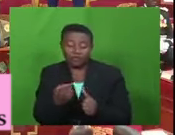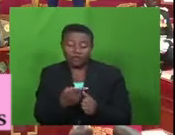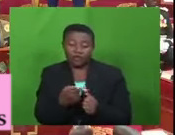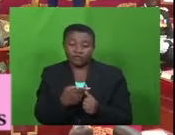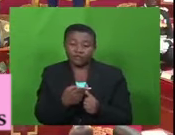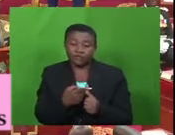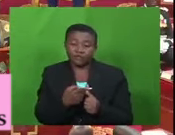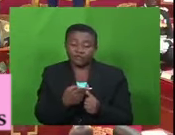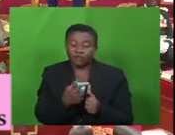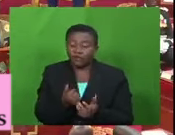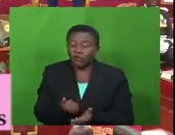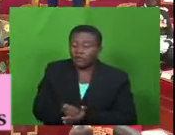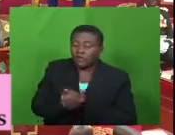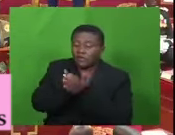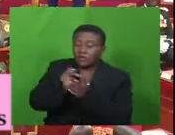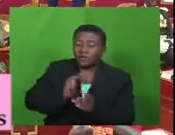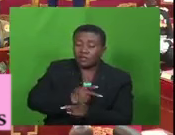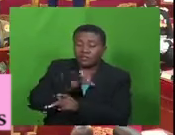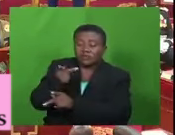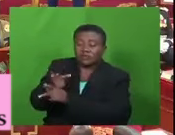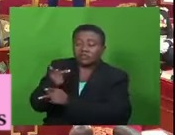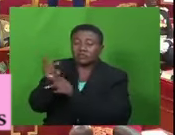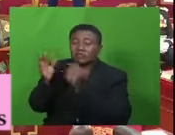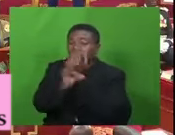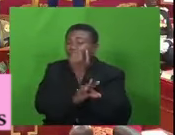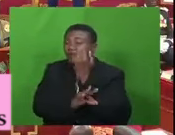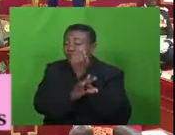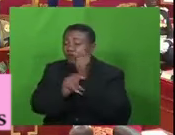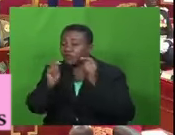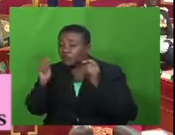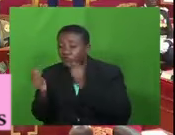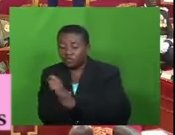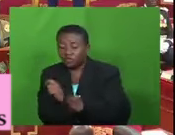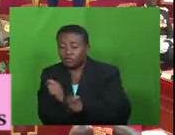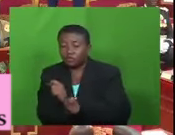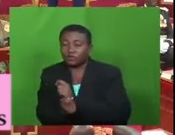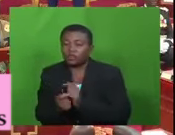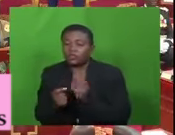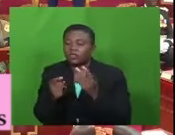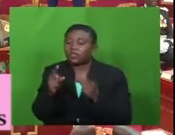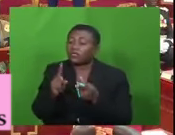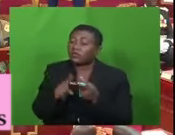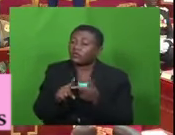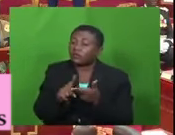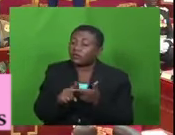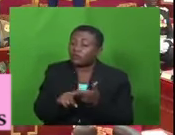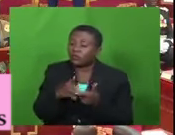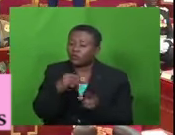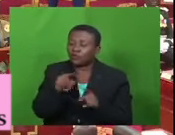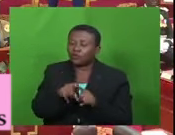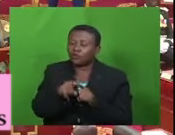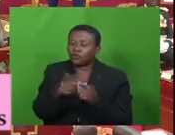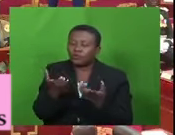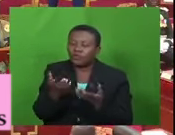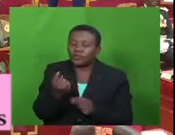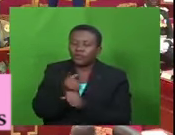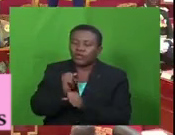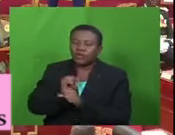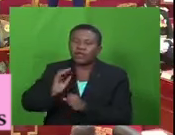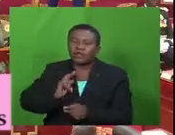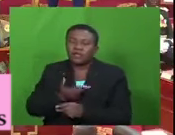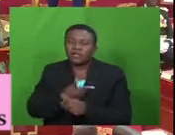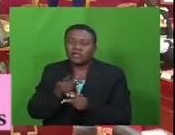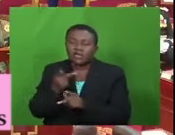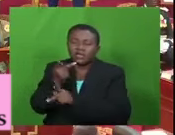will help us preserve foreign exchange, especially the US dollar. And secondly, they will enable us to stabilize the price of